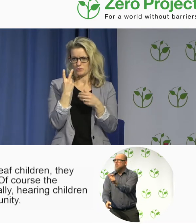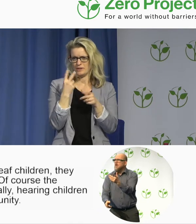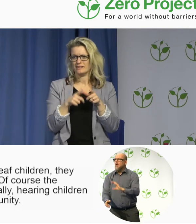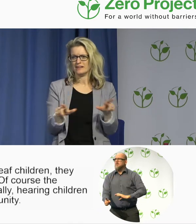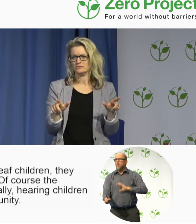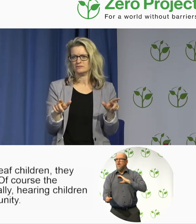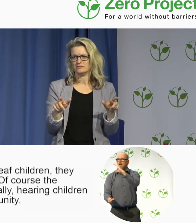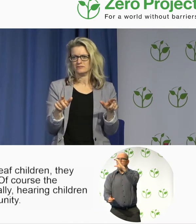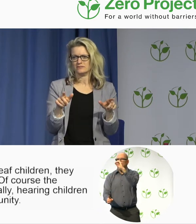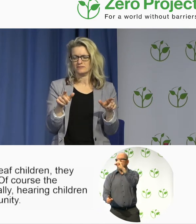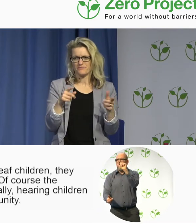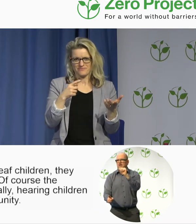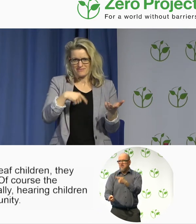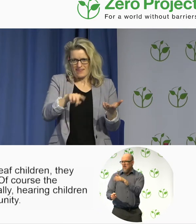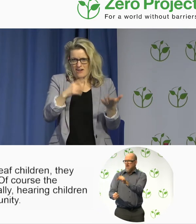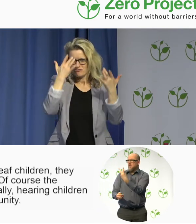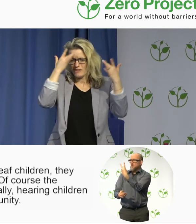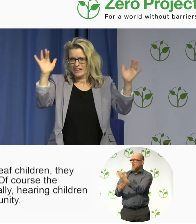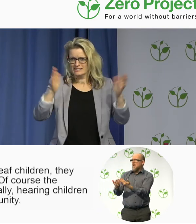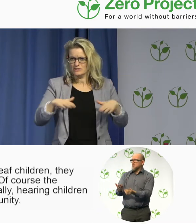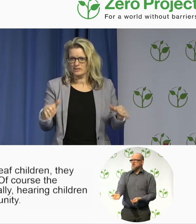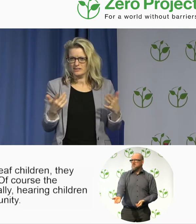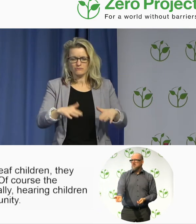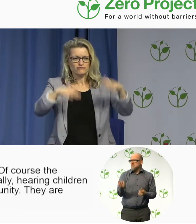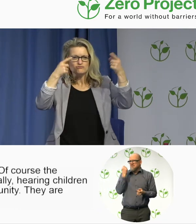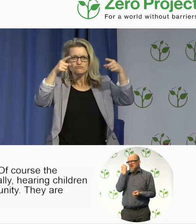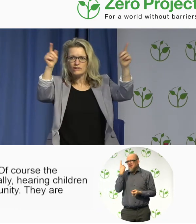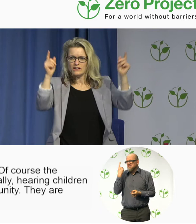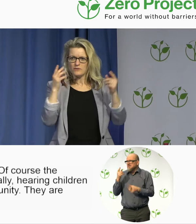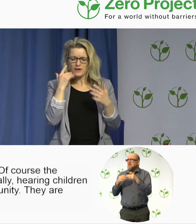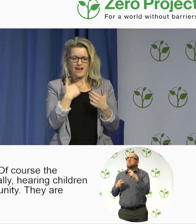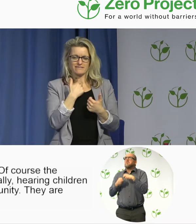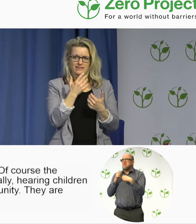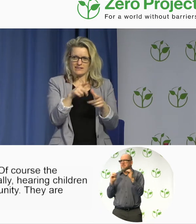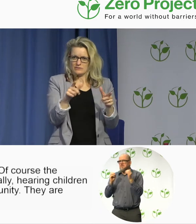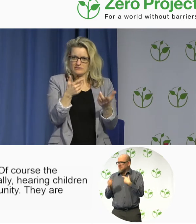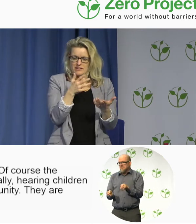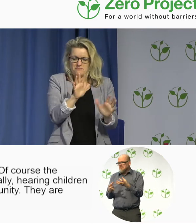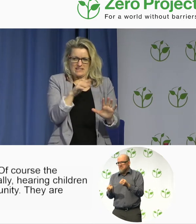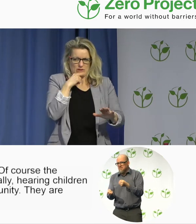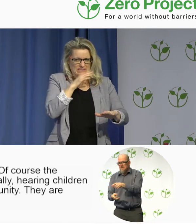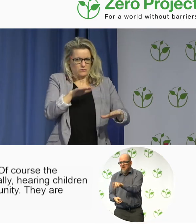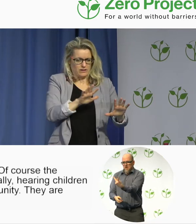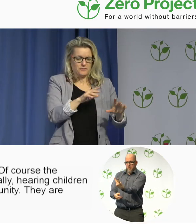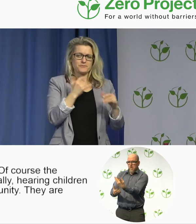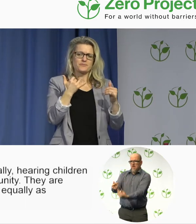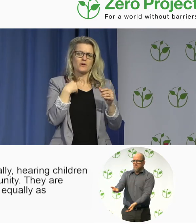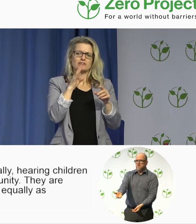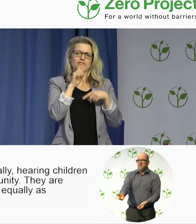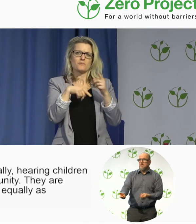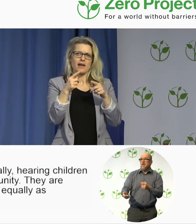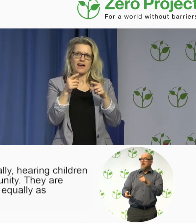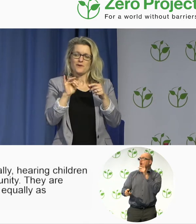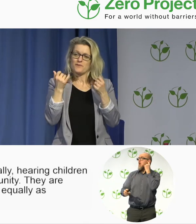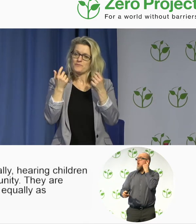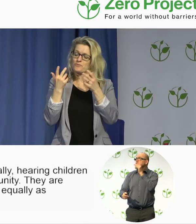the deaf community. In the community, they're referred to as children of deaf adults, otherwise known as CODAs, and they are equally